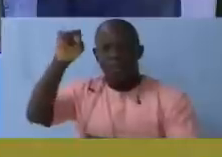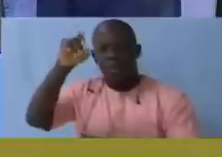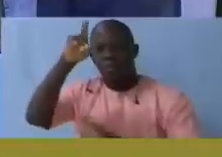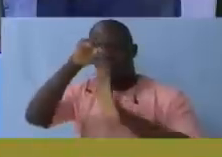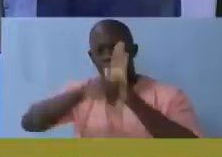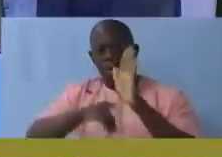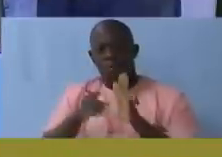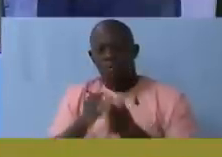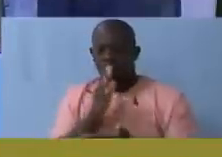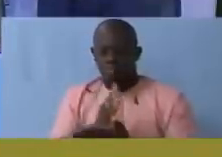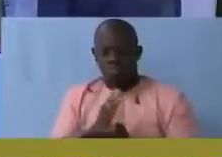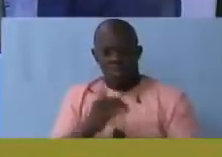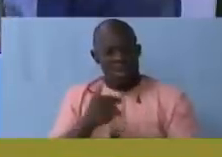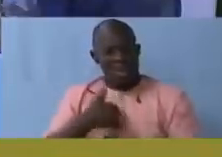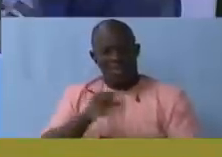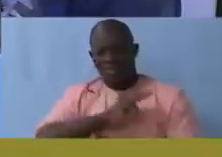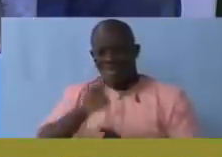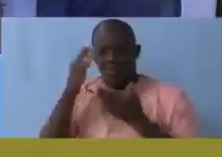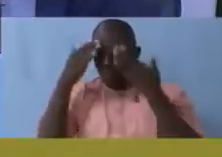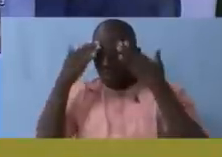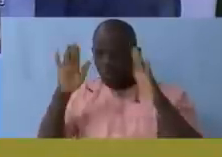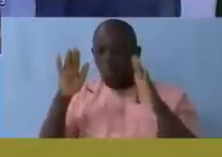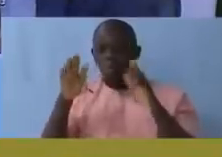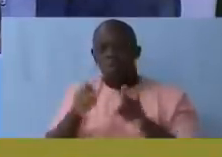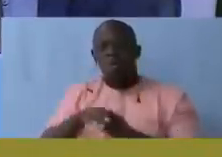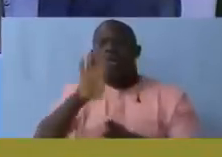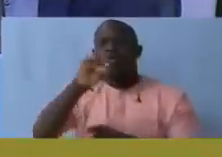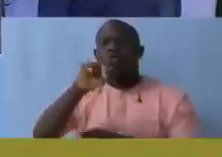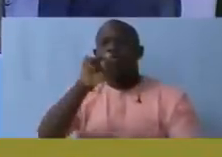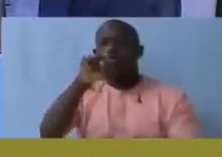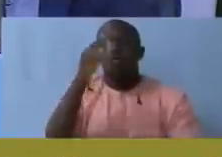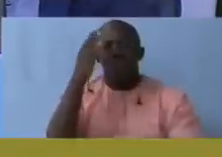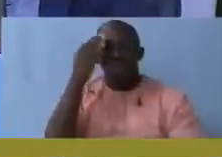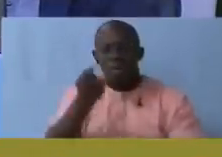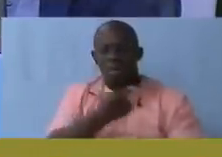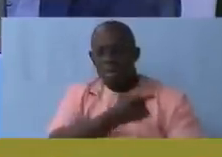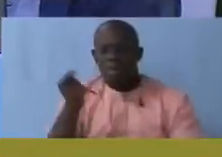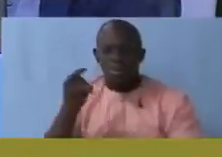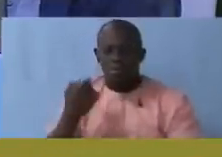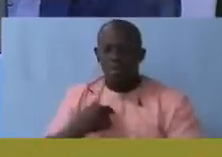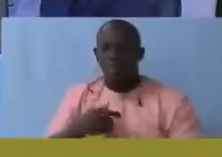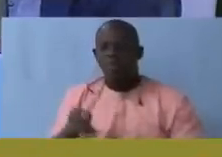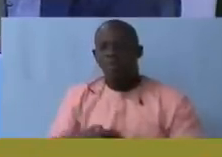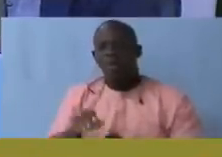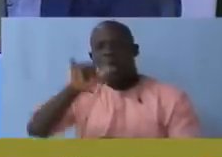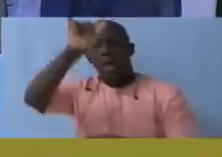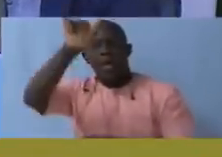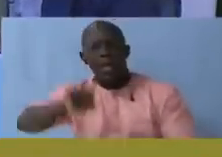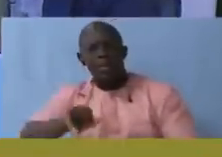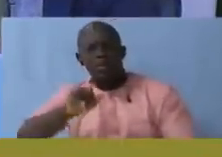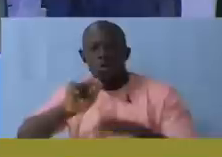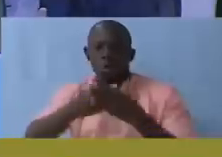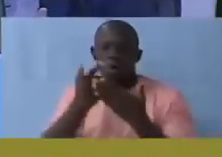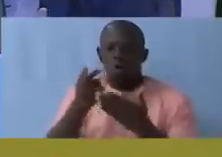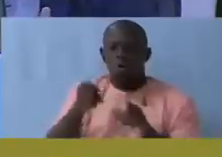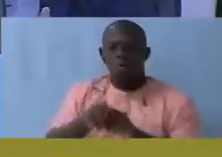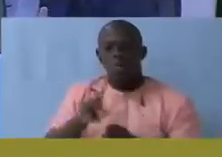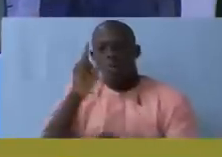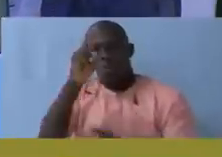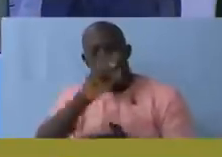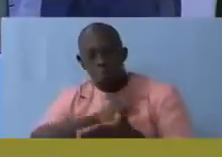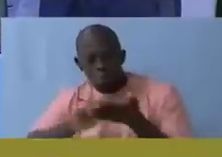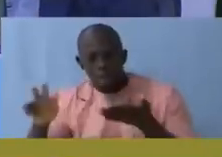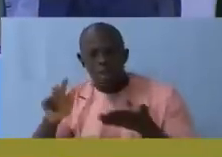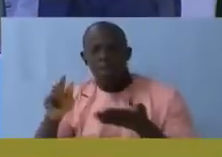Actually, I don't know. Do you know whether they've been there, they were there for years or just for a matter of weeks?